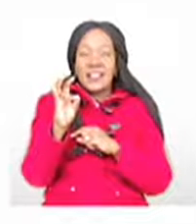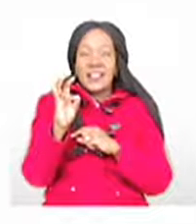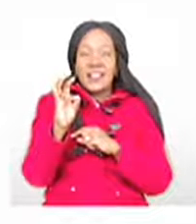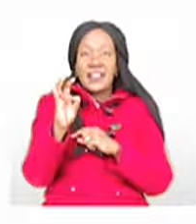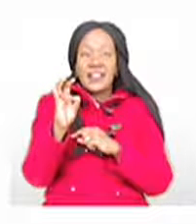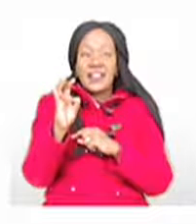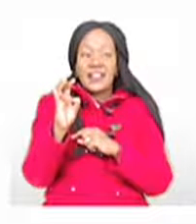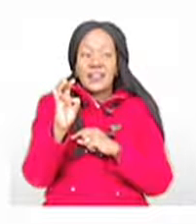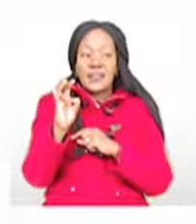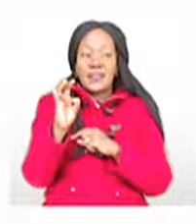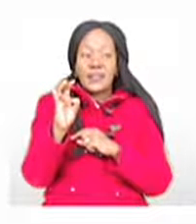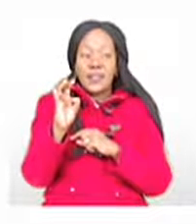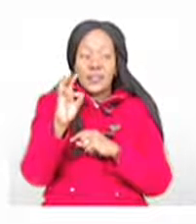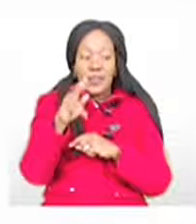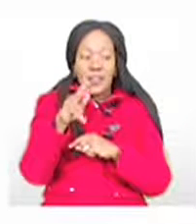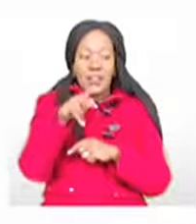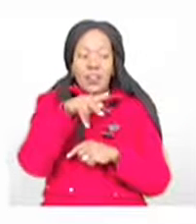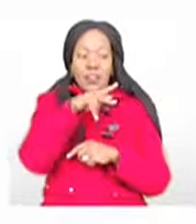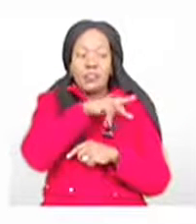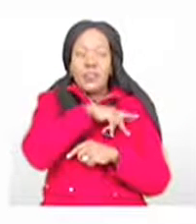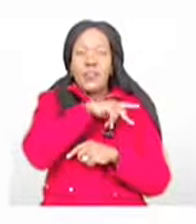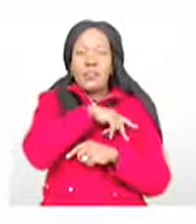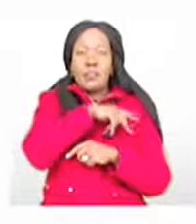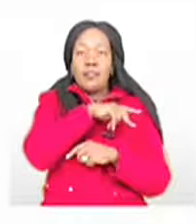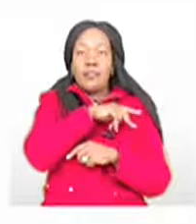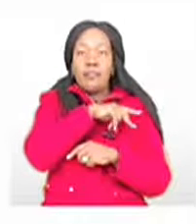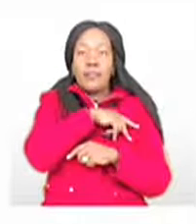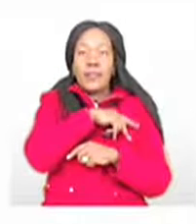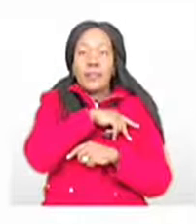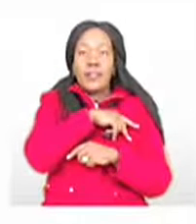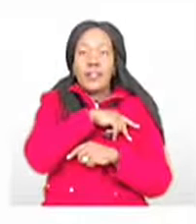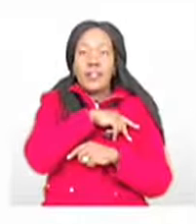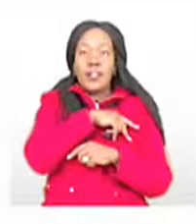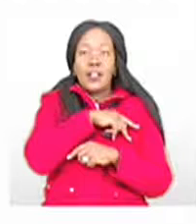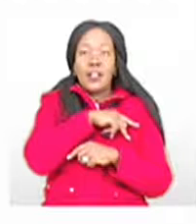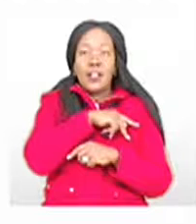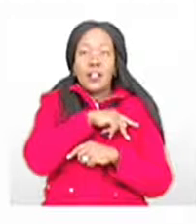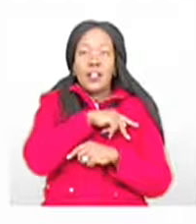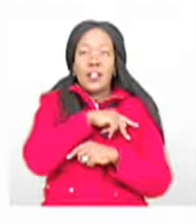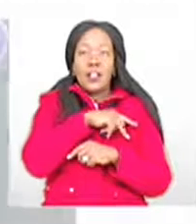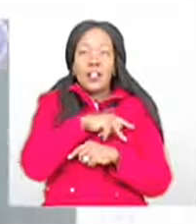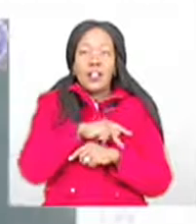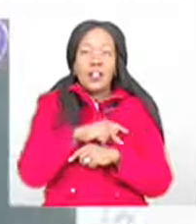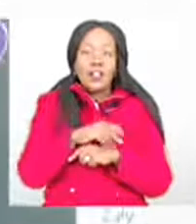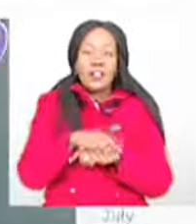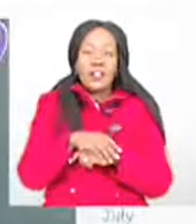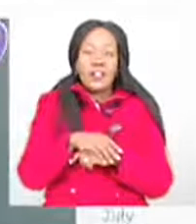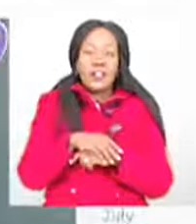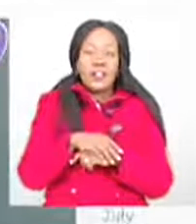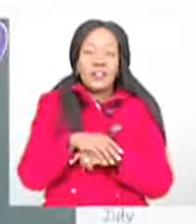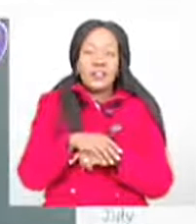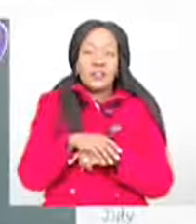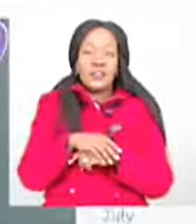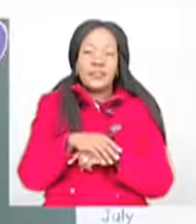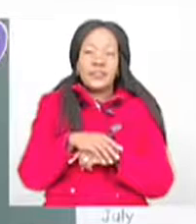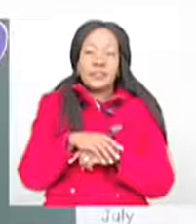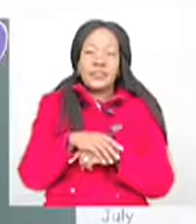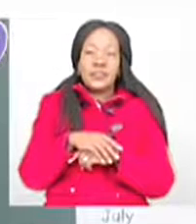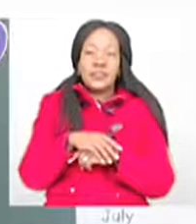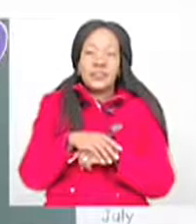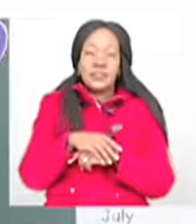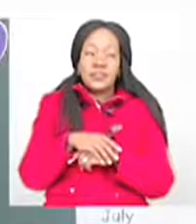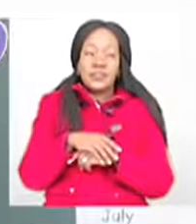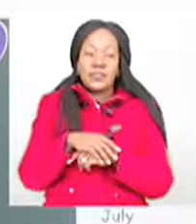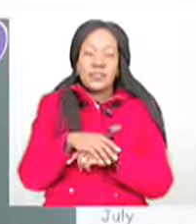to color in purple. Do we know how the purple color looks like? Let's refer back onto